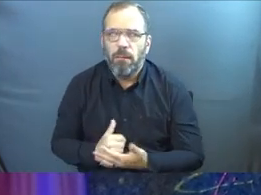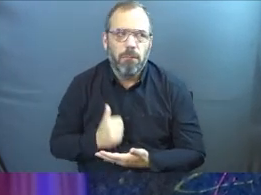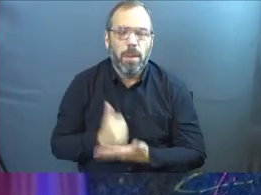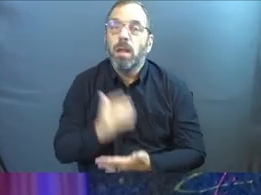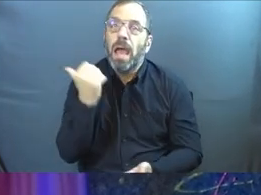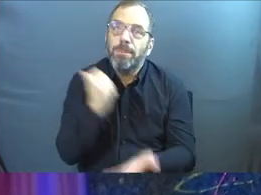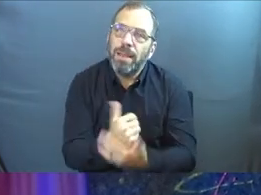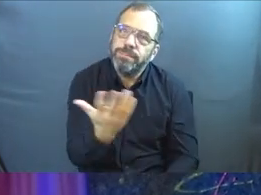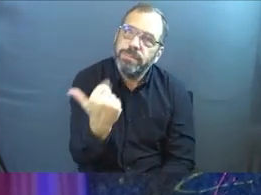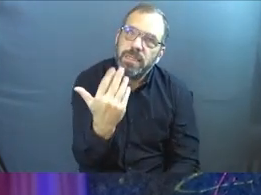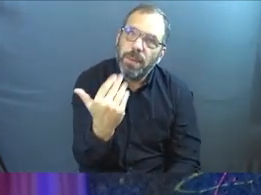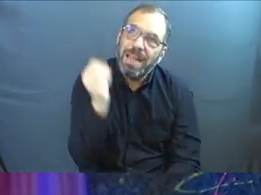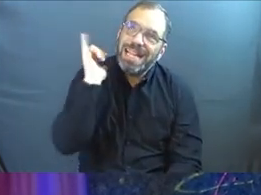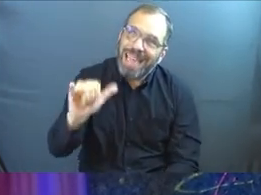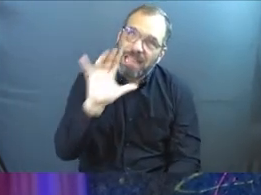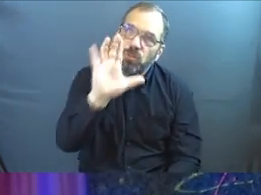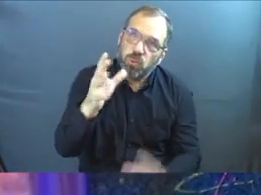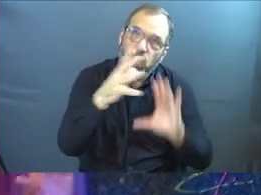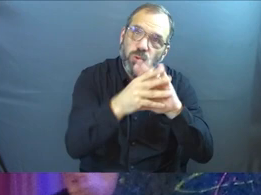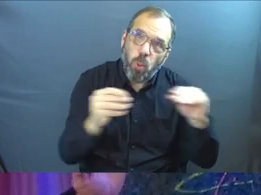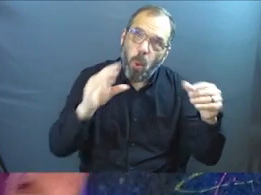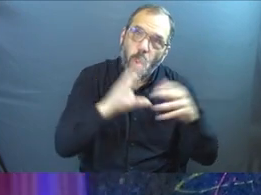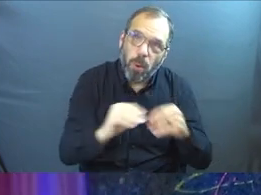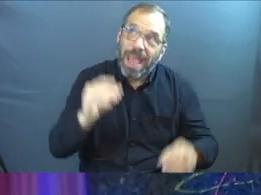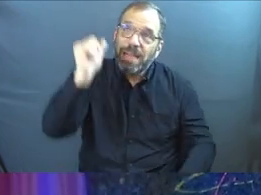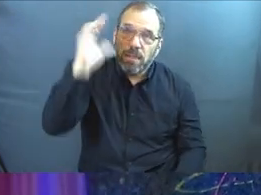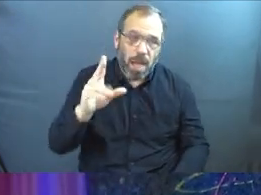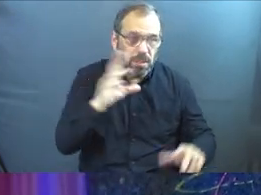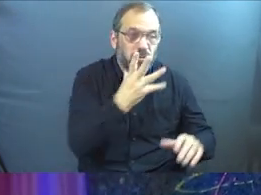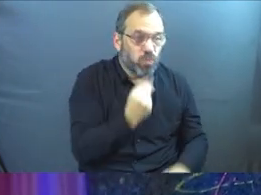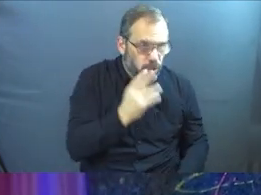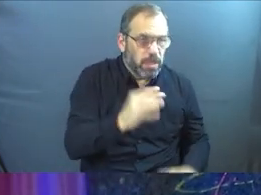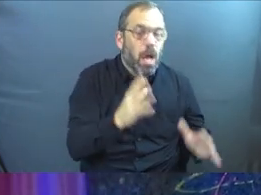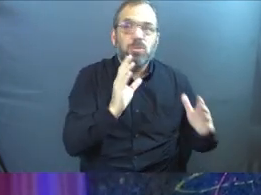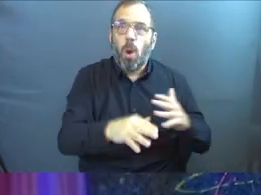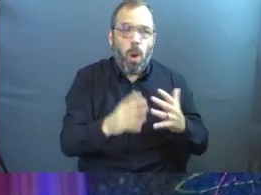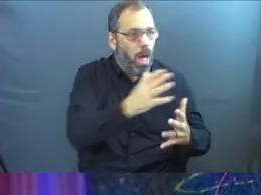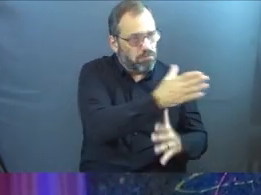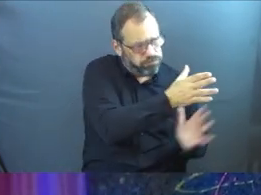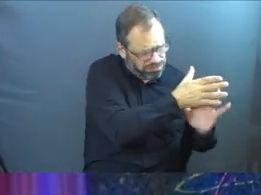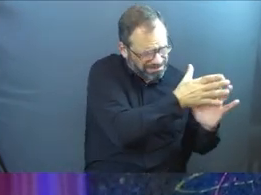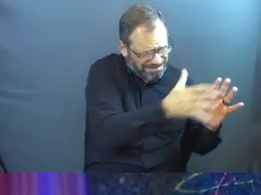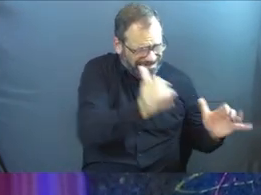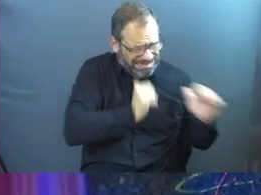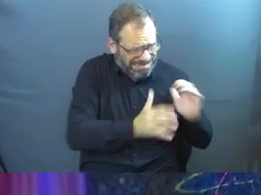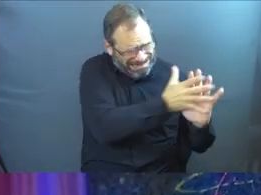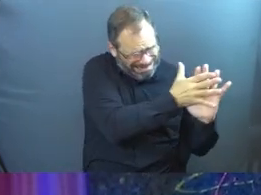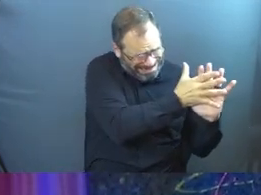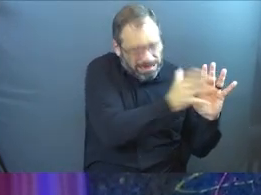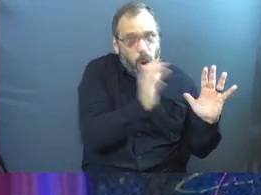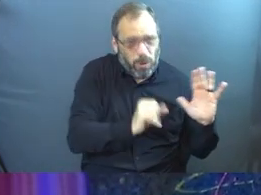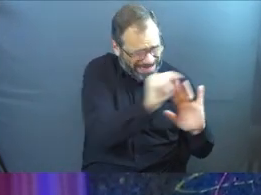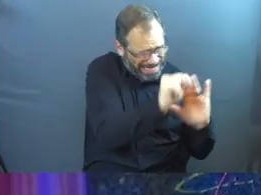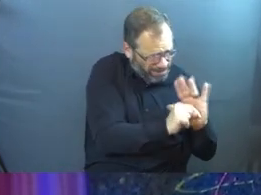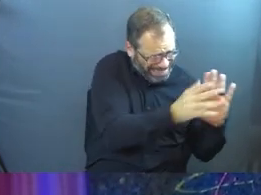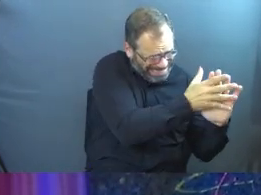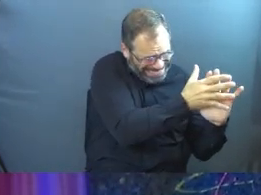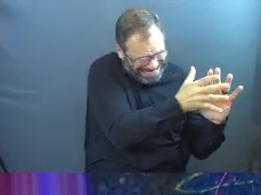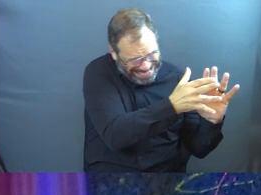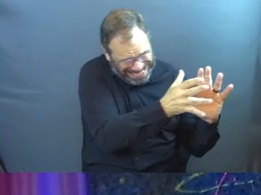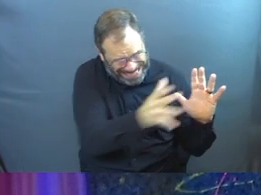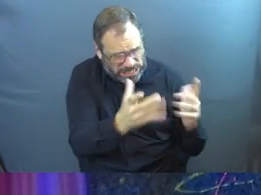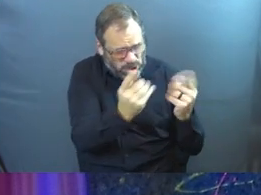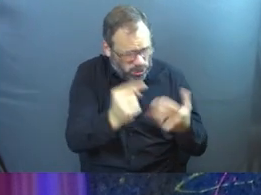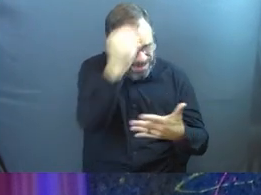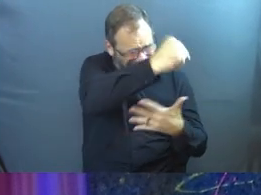right? Like that's our story. And it's the story of God's people. So he plays the whole thing out across the whole Old Testament as God saying, this is what I want